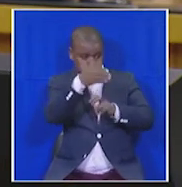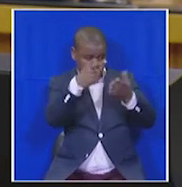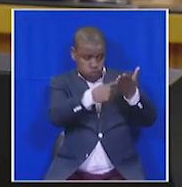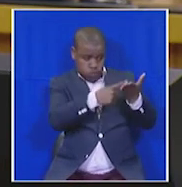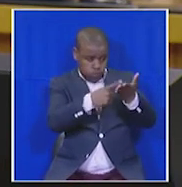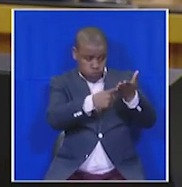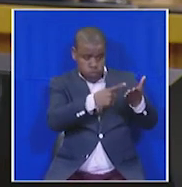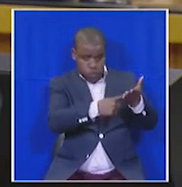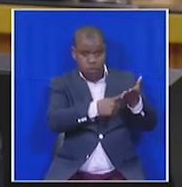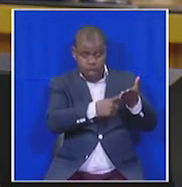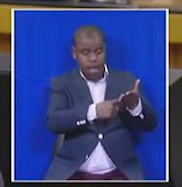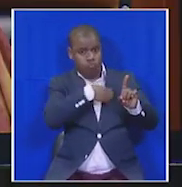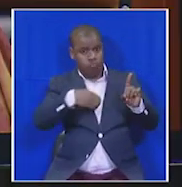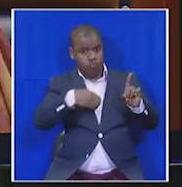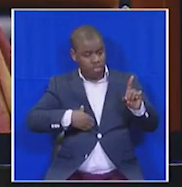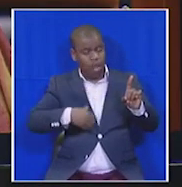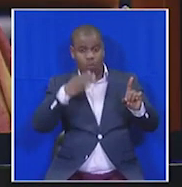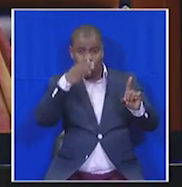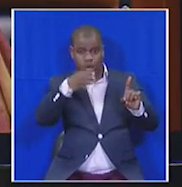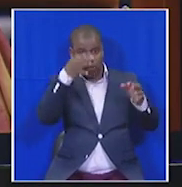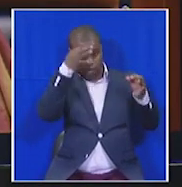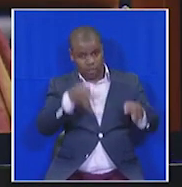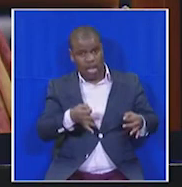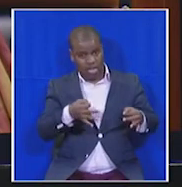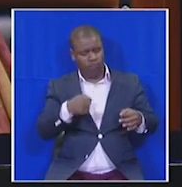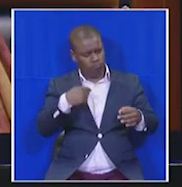I do stand by that. Madam Speaker,